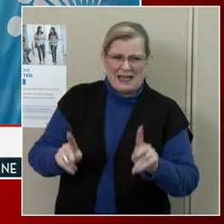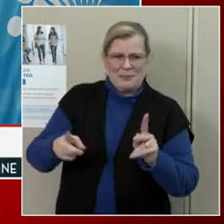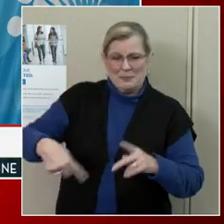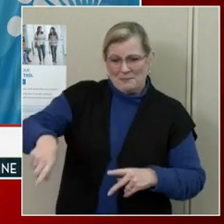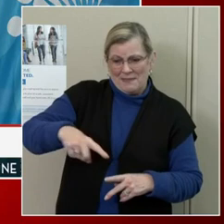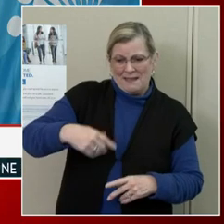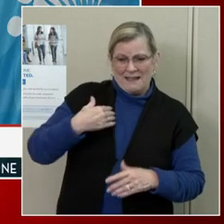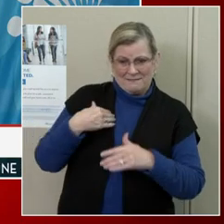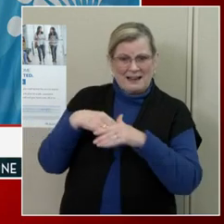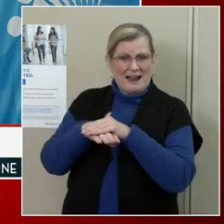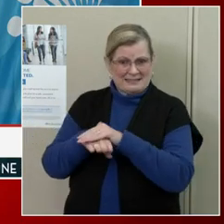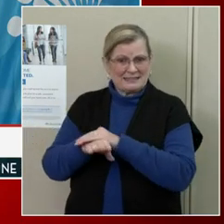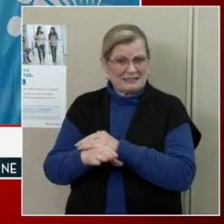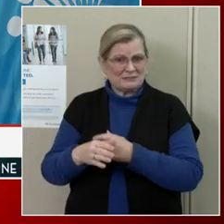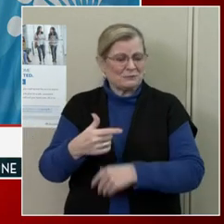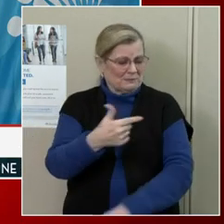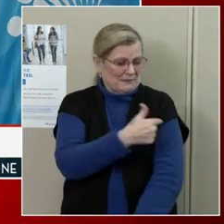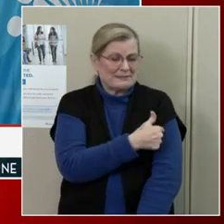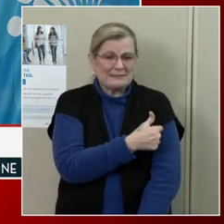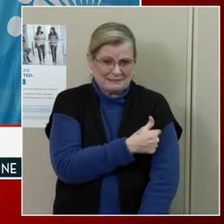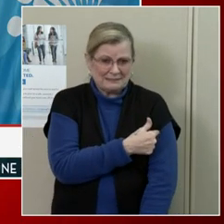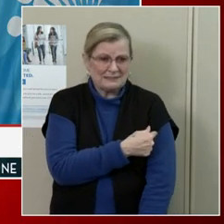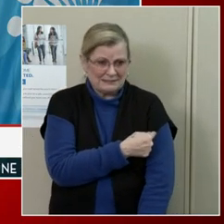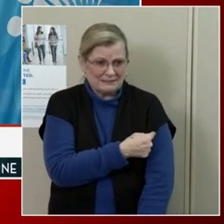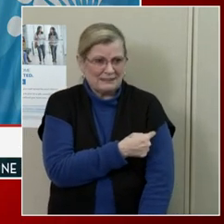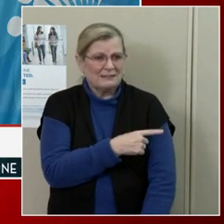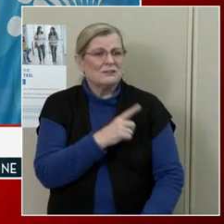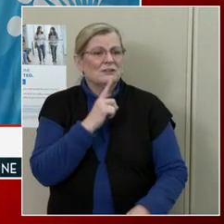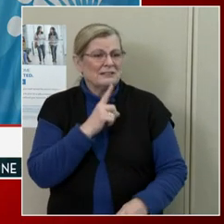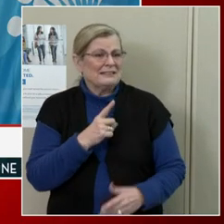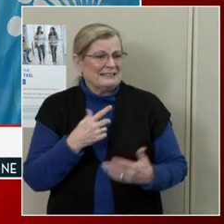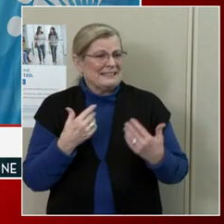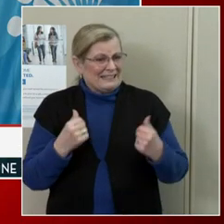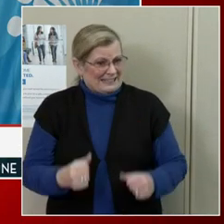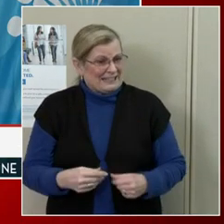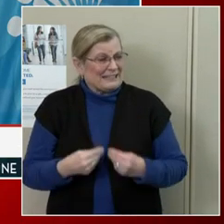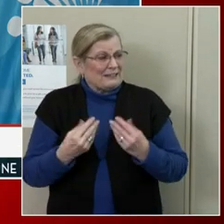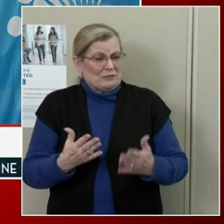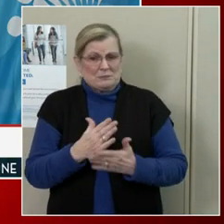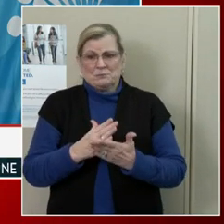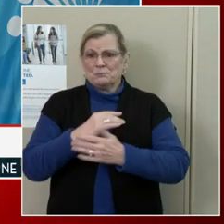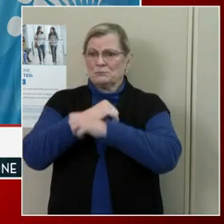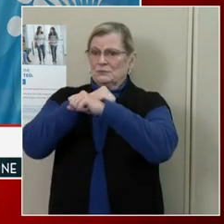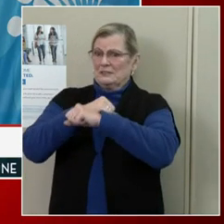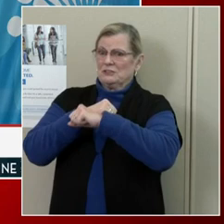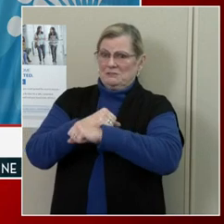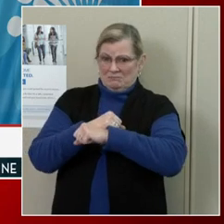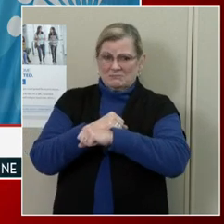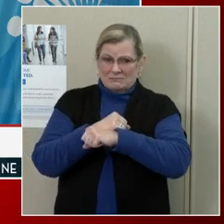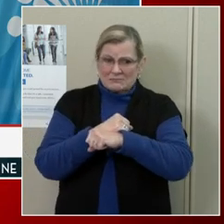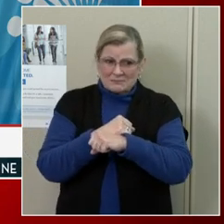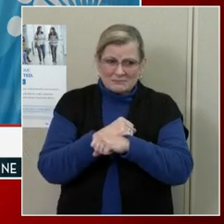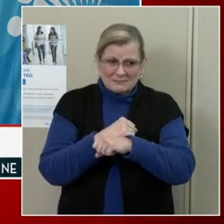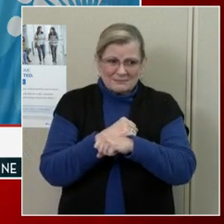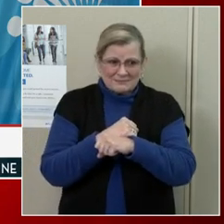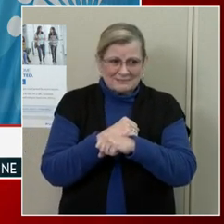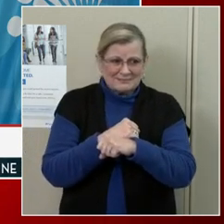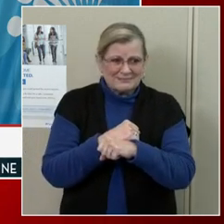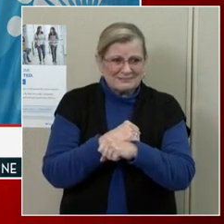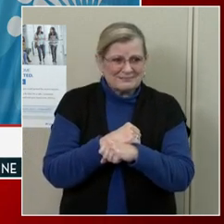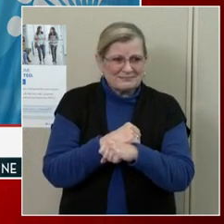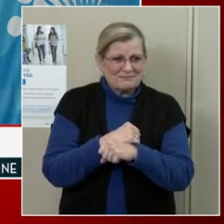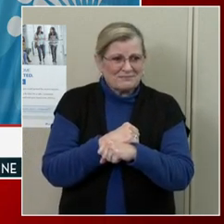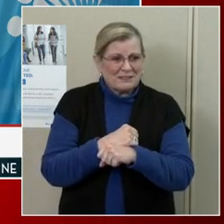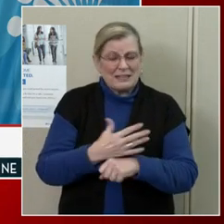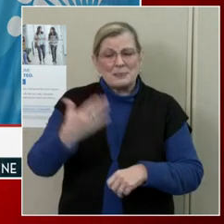a vaccine that can confer protection to our population from this disease. We, back in the